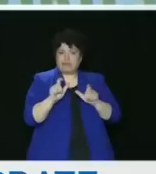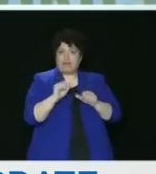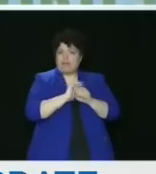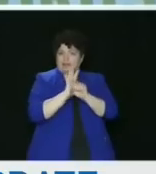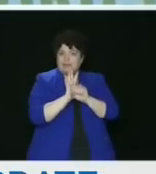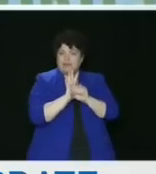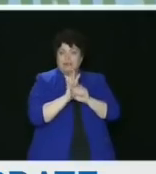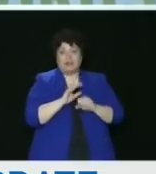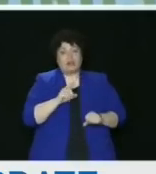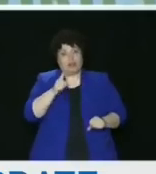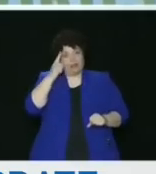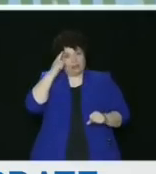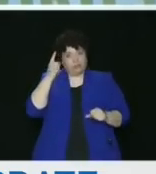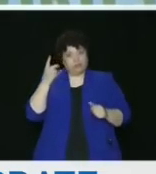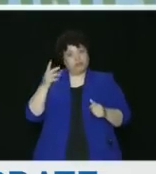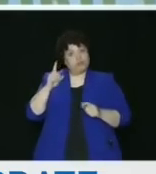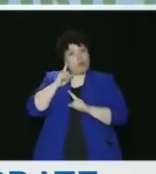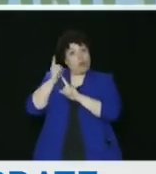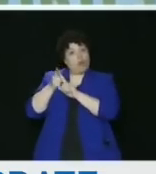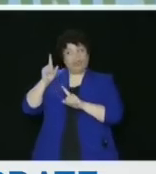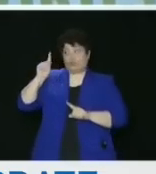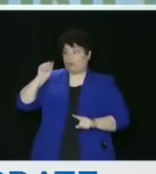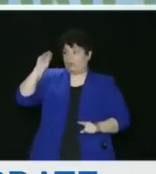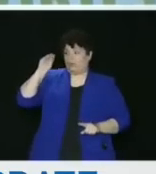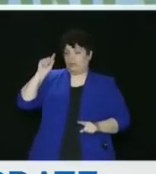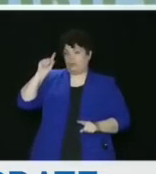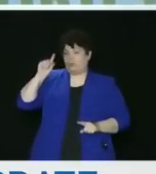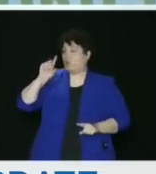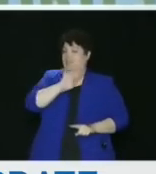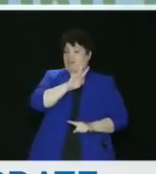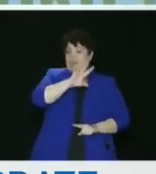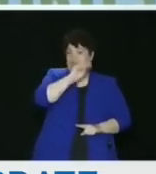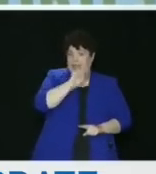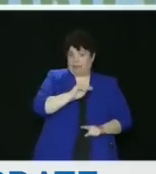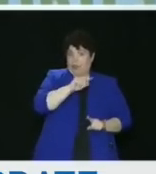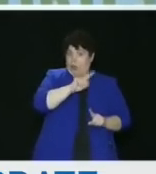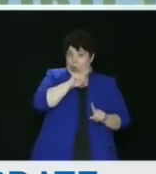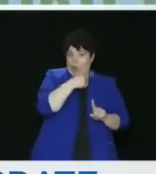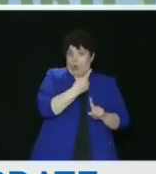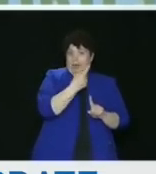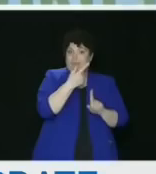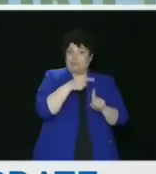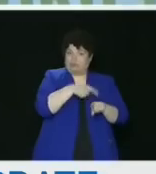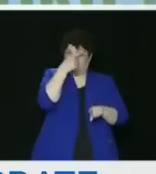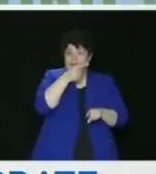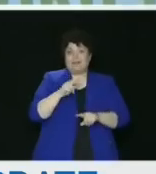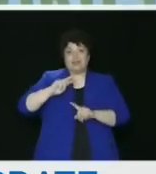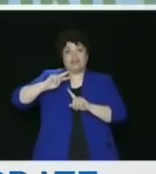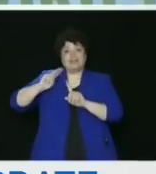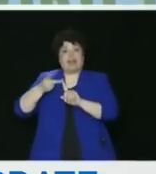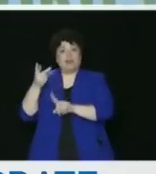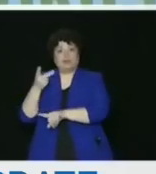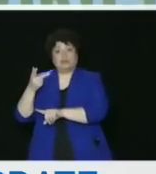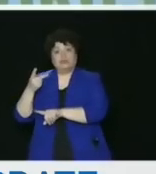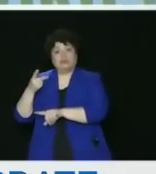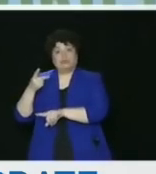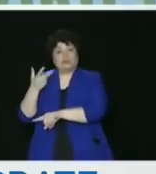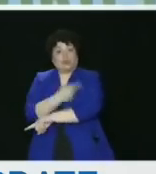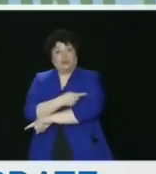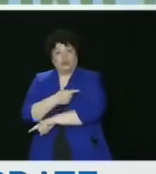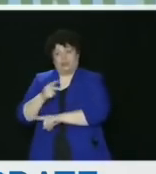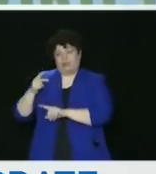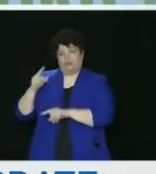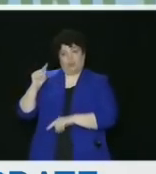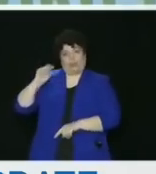don't think that our goal is somehow to have 75% of people vaccinated and only 20% get the second dose. Everybody has to get